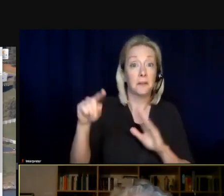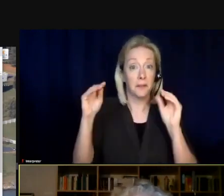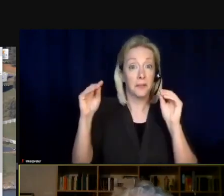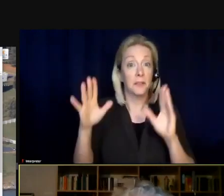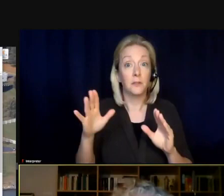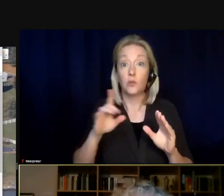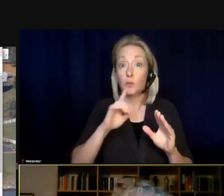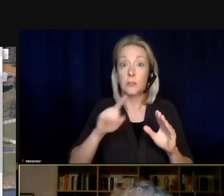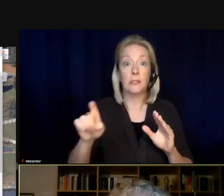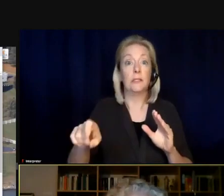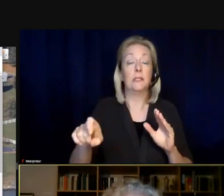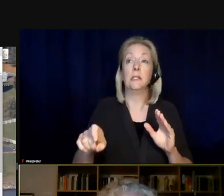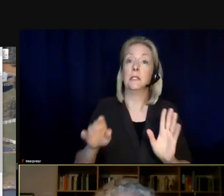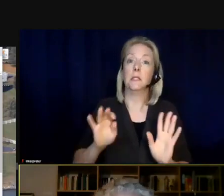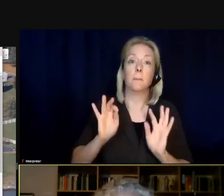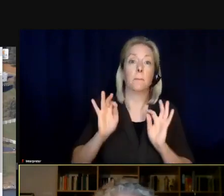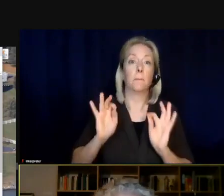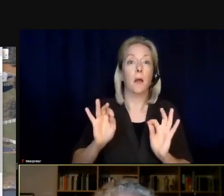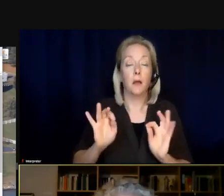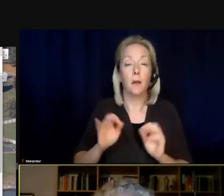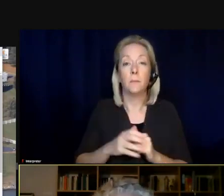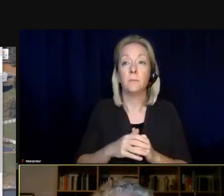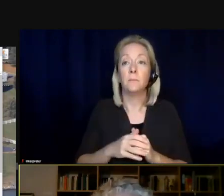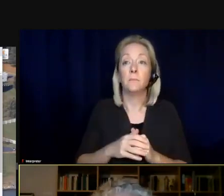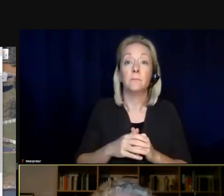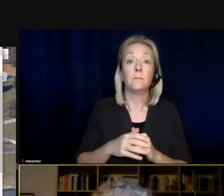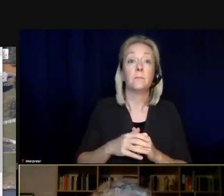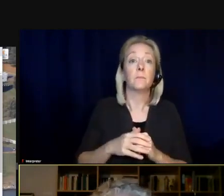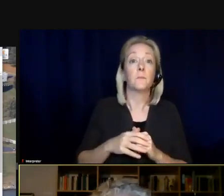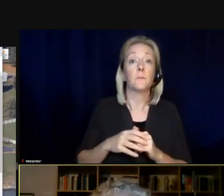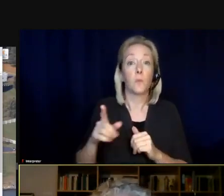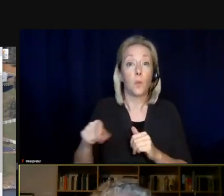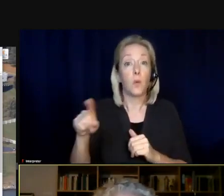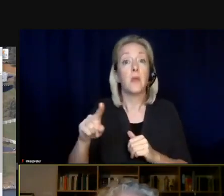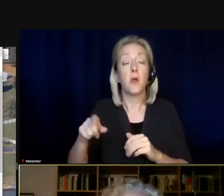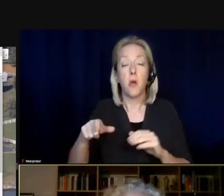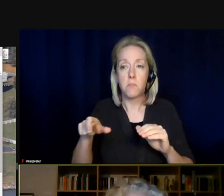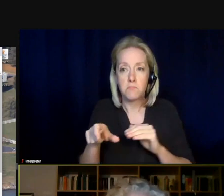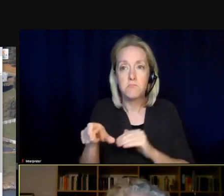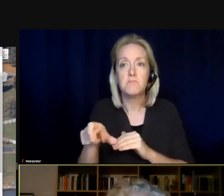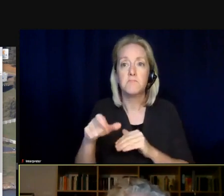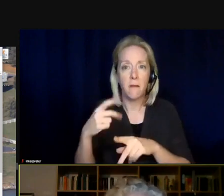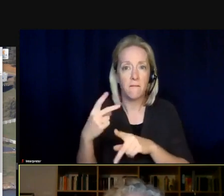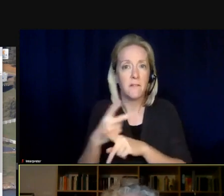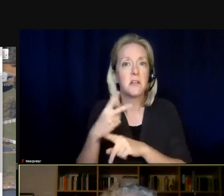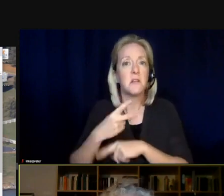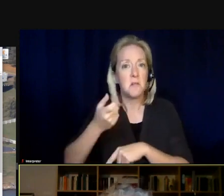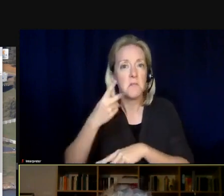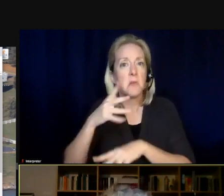really, really needed this. And once they got an understanding of what it would do for them, they wanted more of the